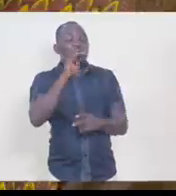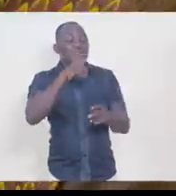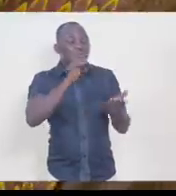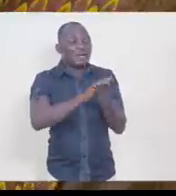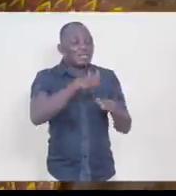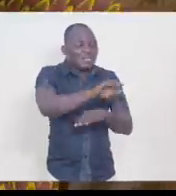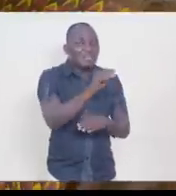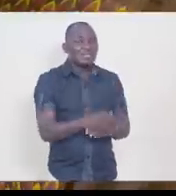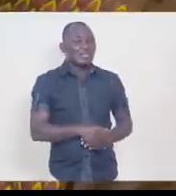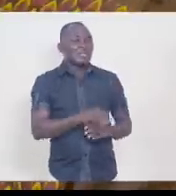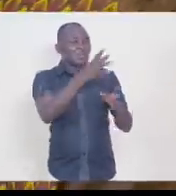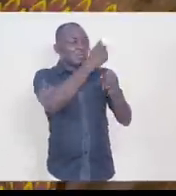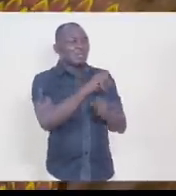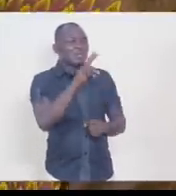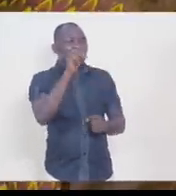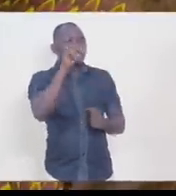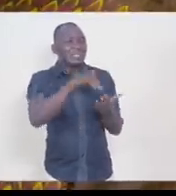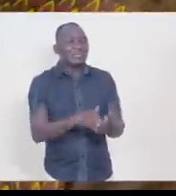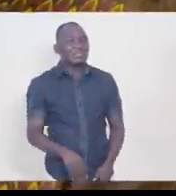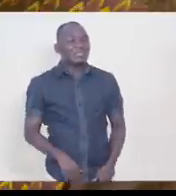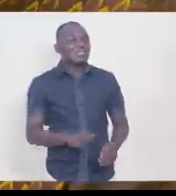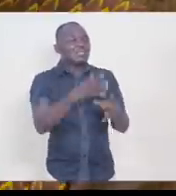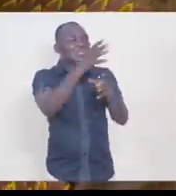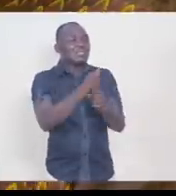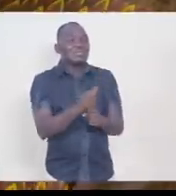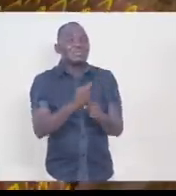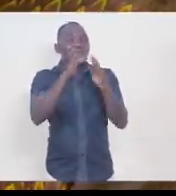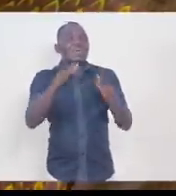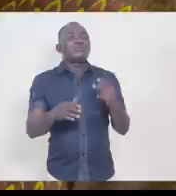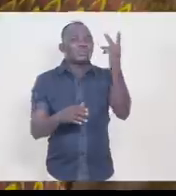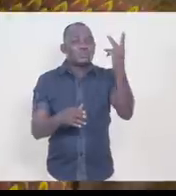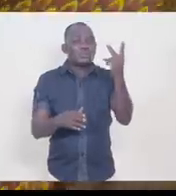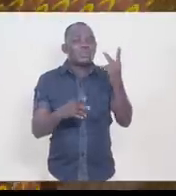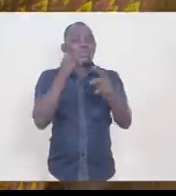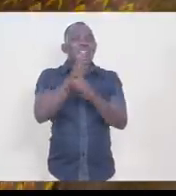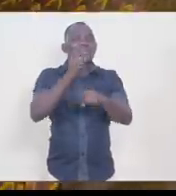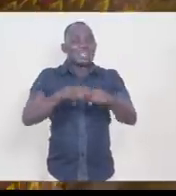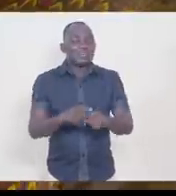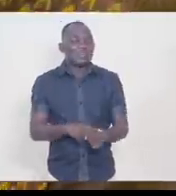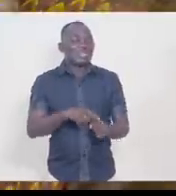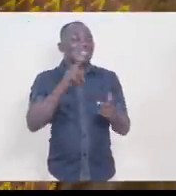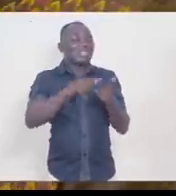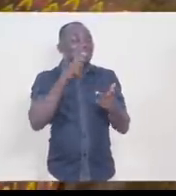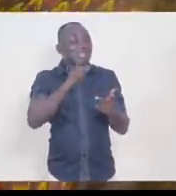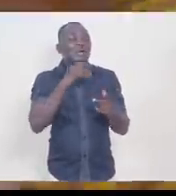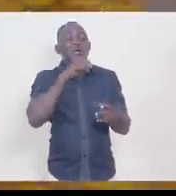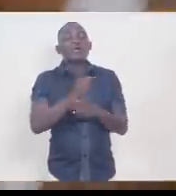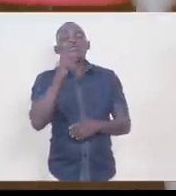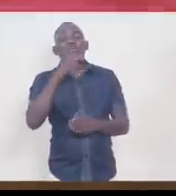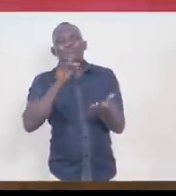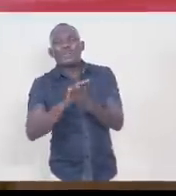married her off, her dowry 13 Ghana cedis, and you received 2 houses within 1 year. Your third, 12 years old. Hey, it's